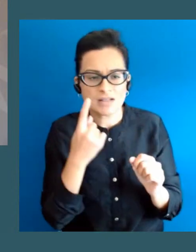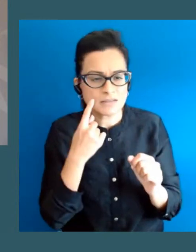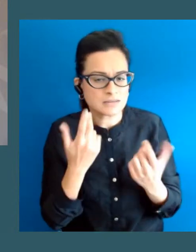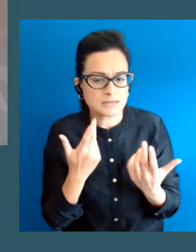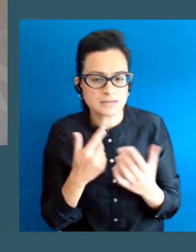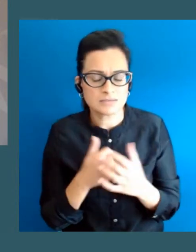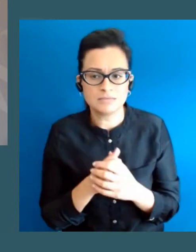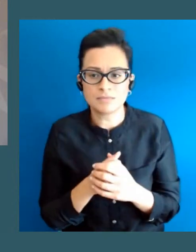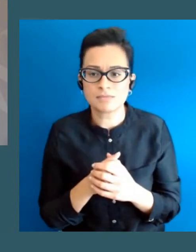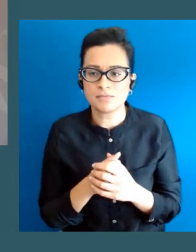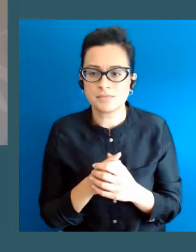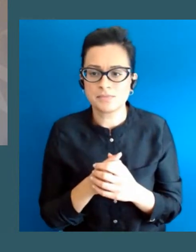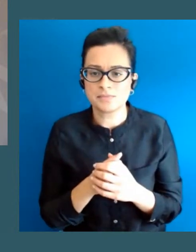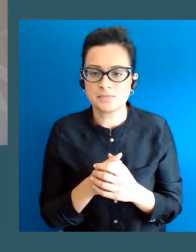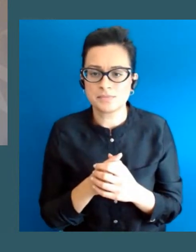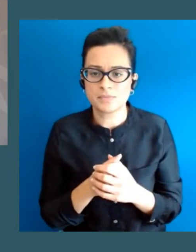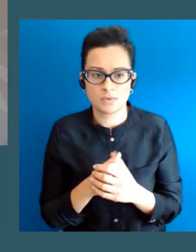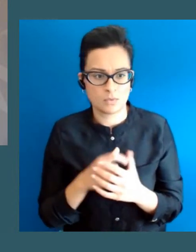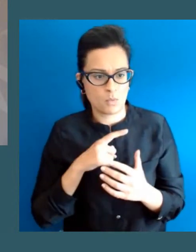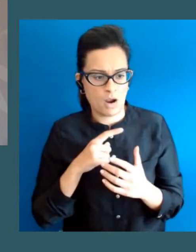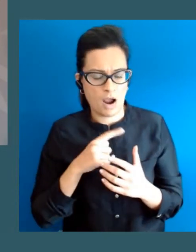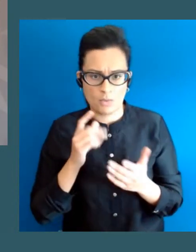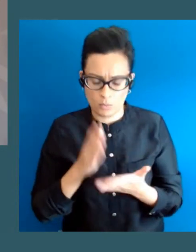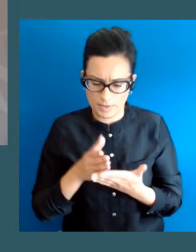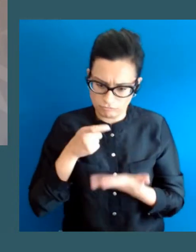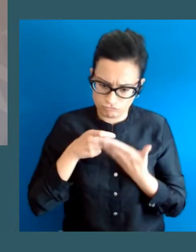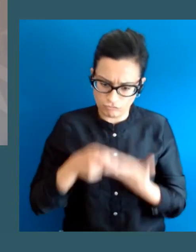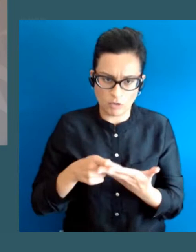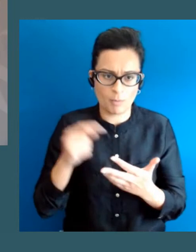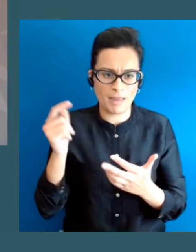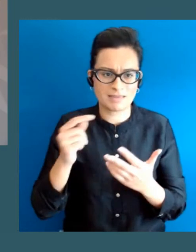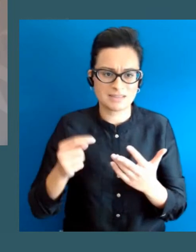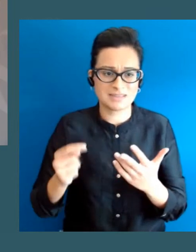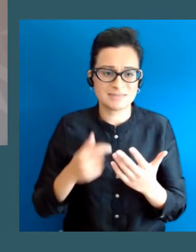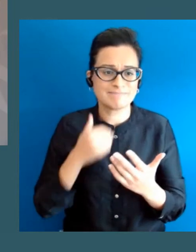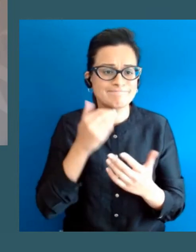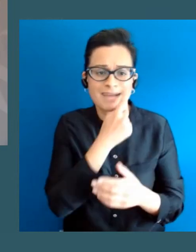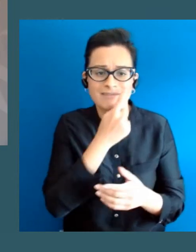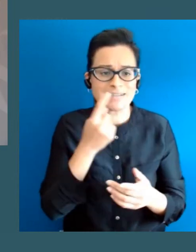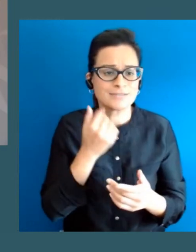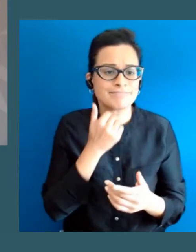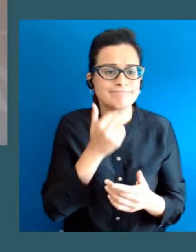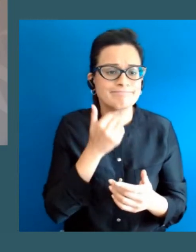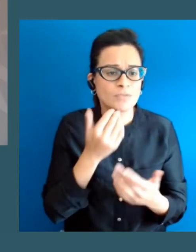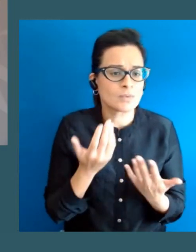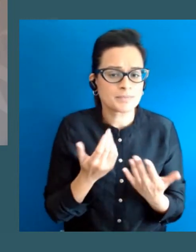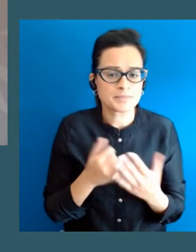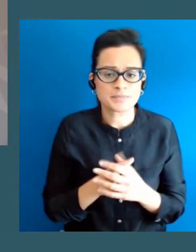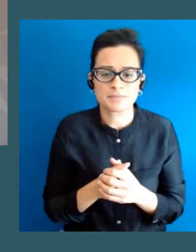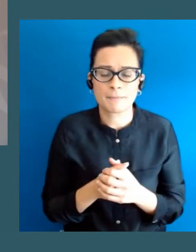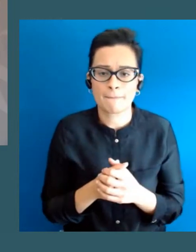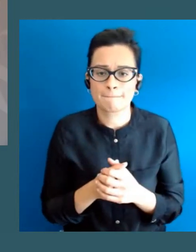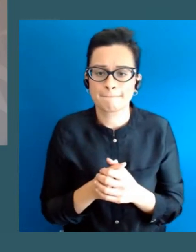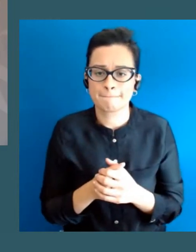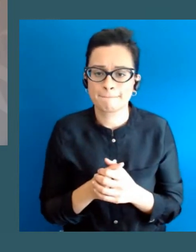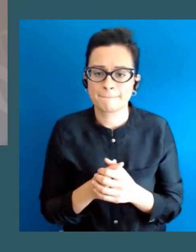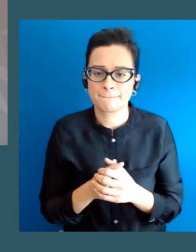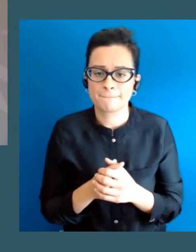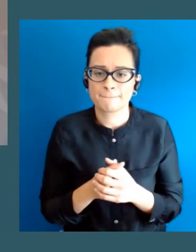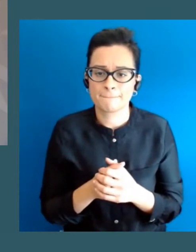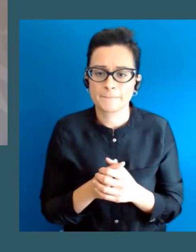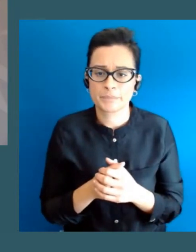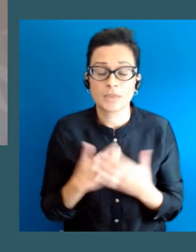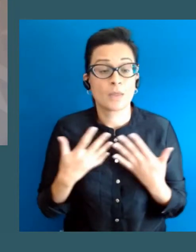any strong recommendations on what the mechanism actually is. So at the moment, they're